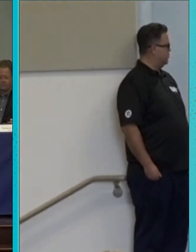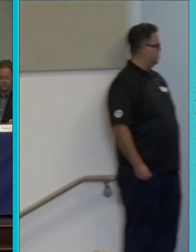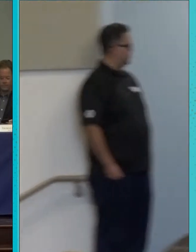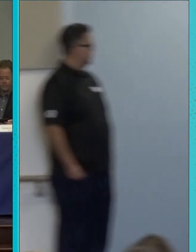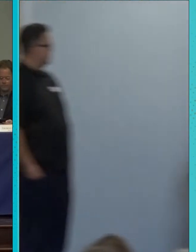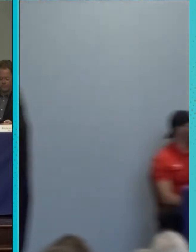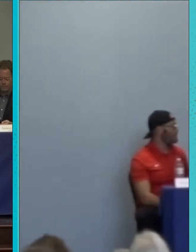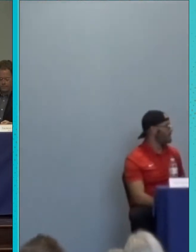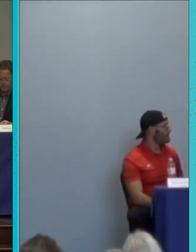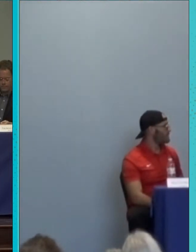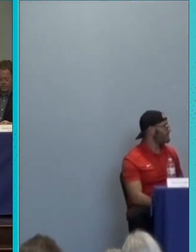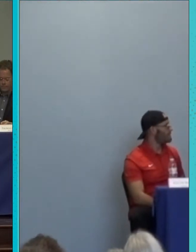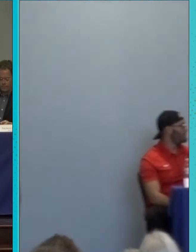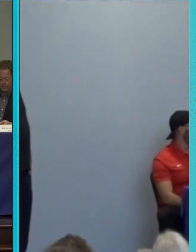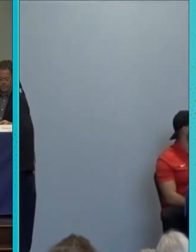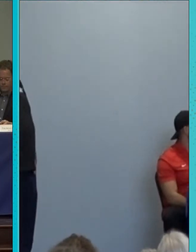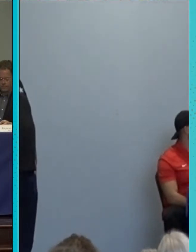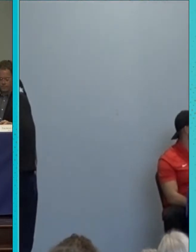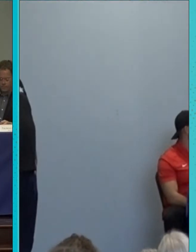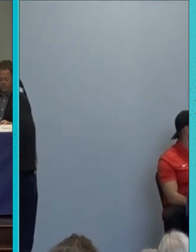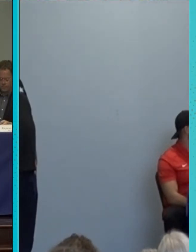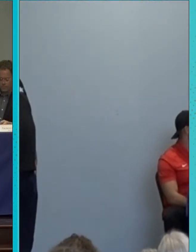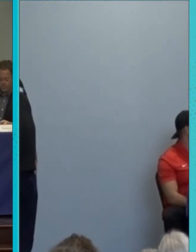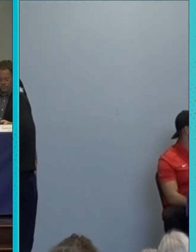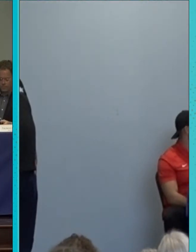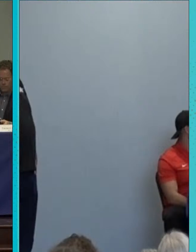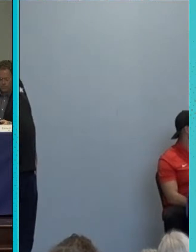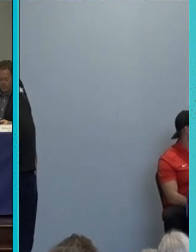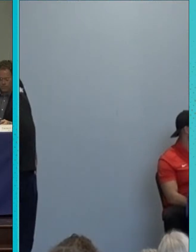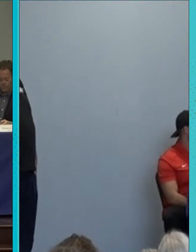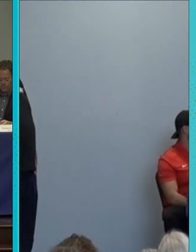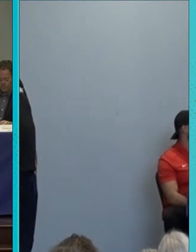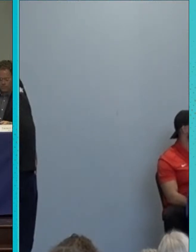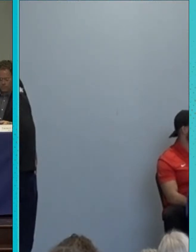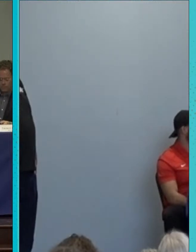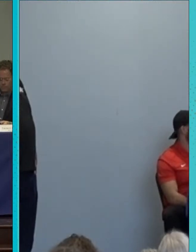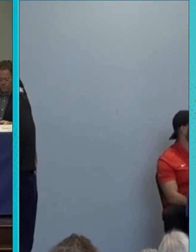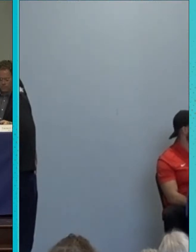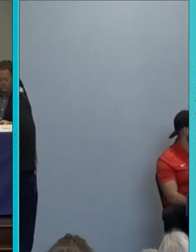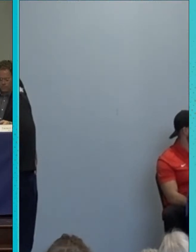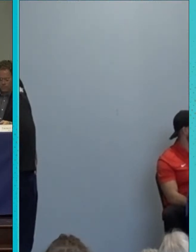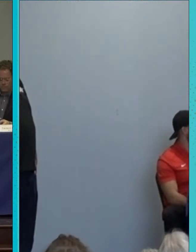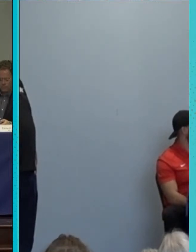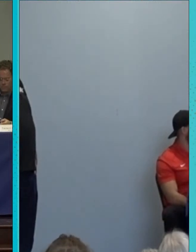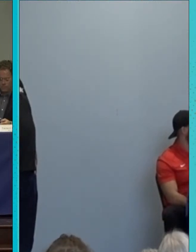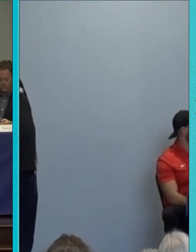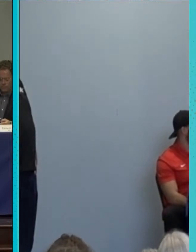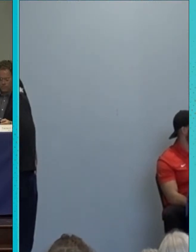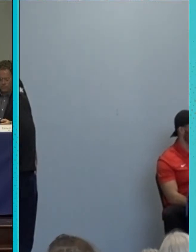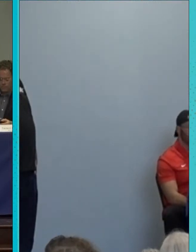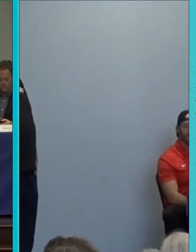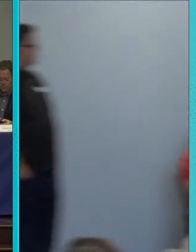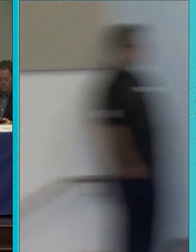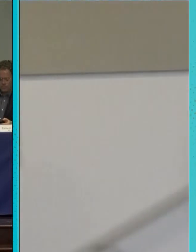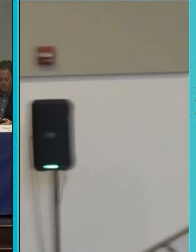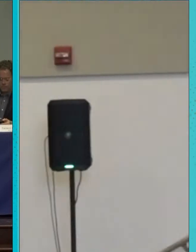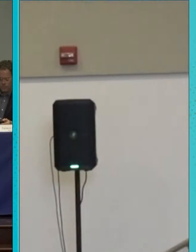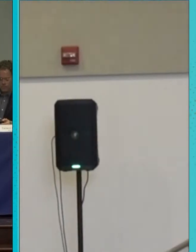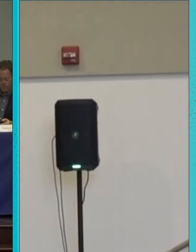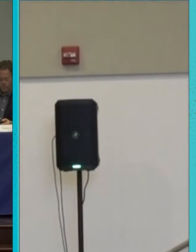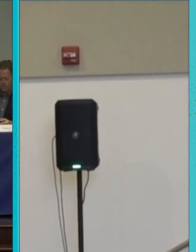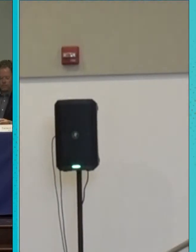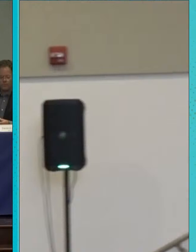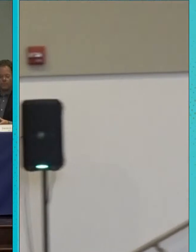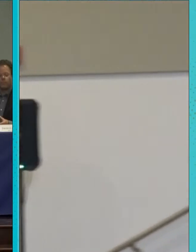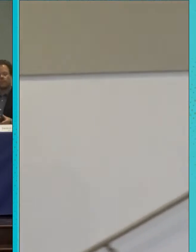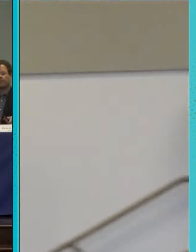can communicate that way, and it could change quickly. And so you have to sign quickly as well to get those changes.